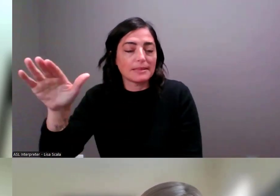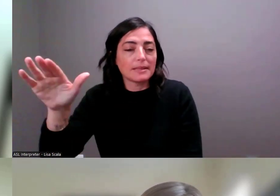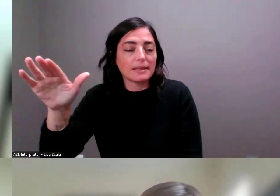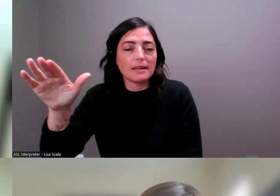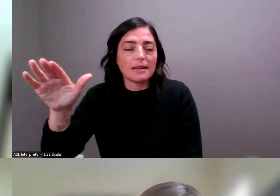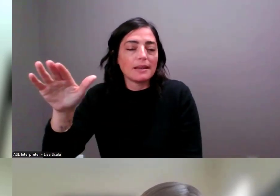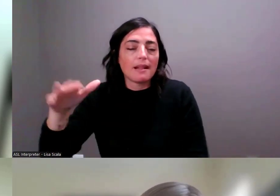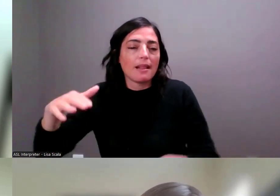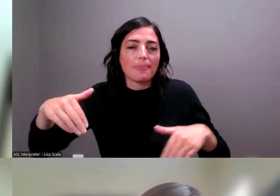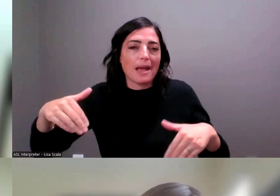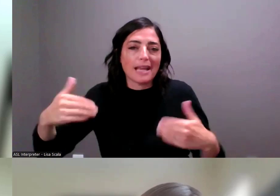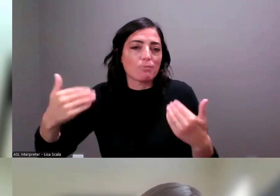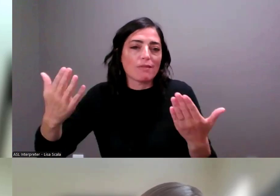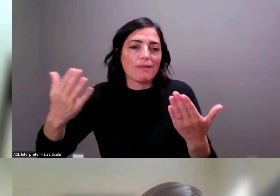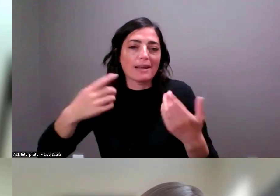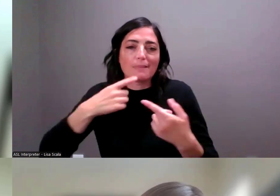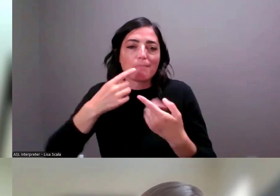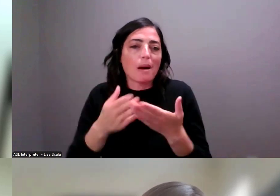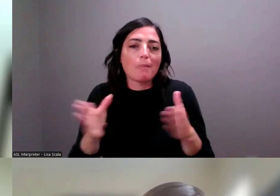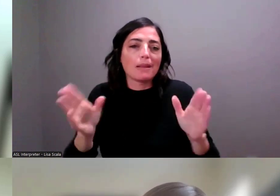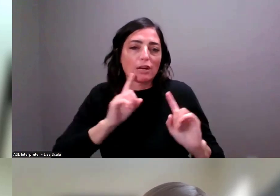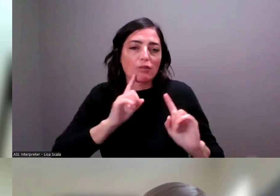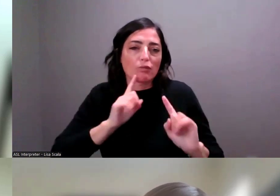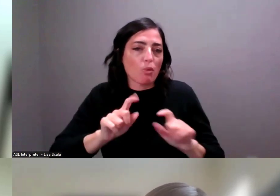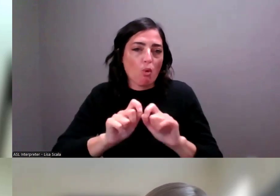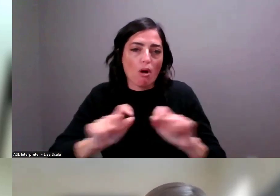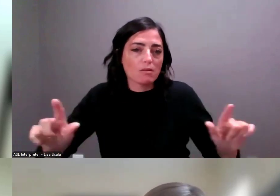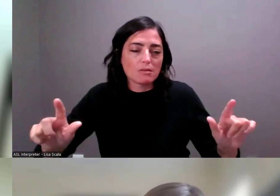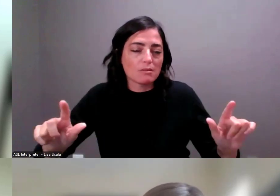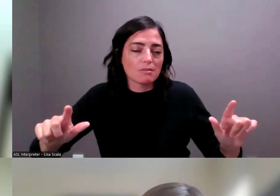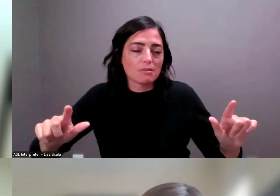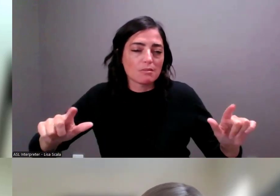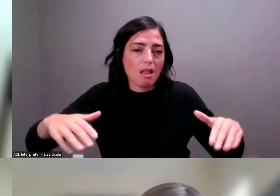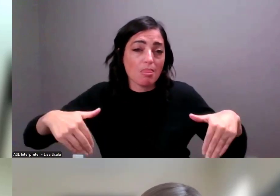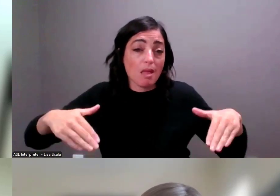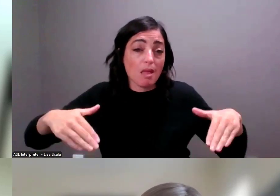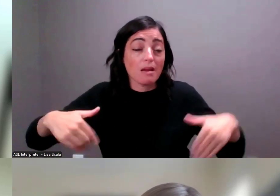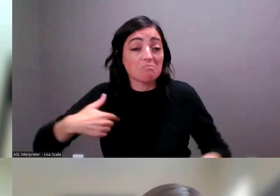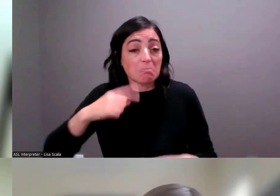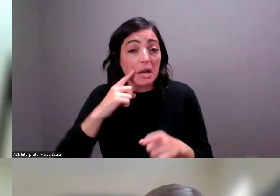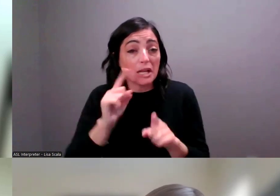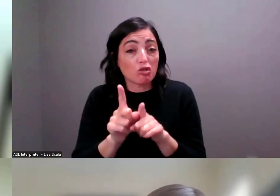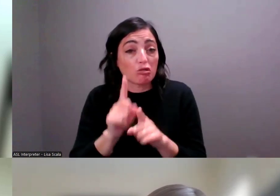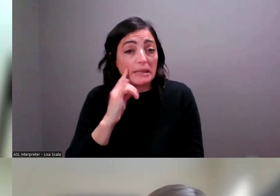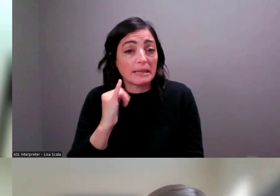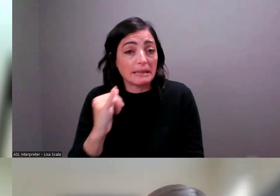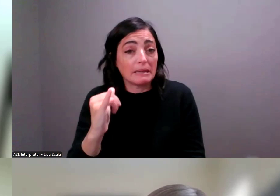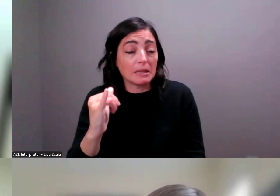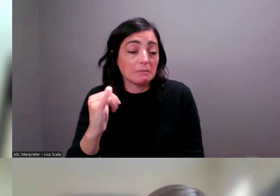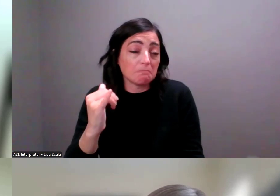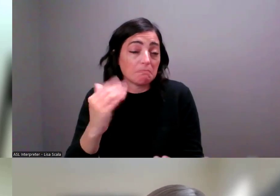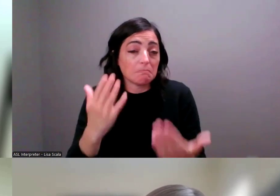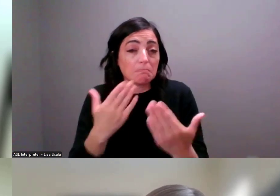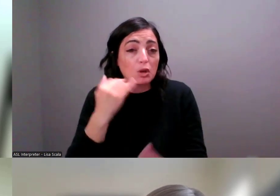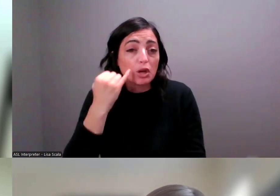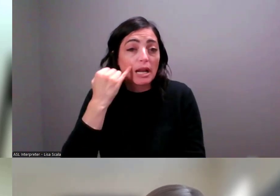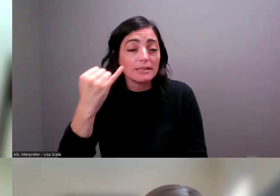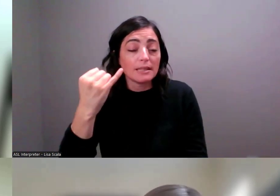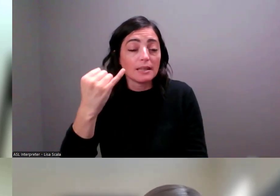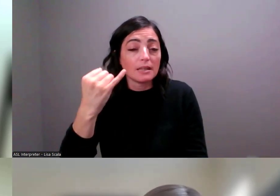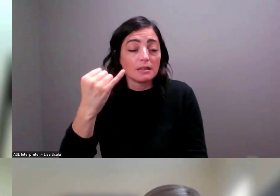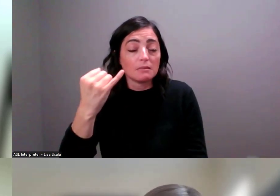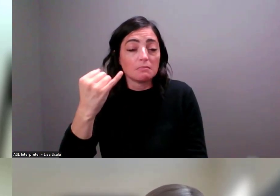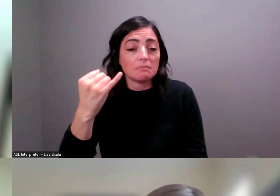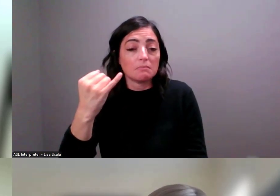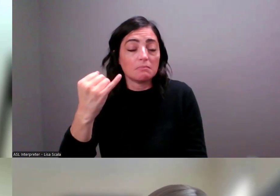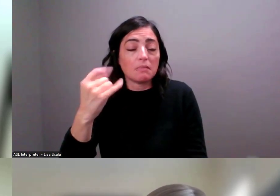it in a sort of public facing report, which I totally agree with Brianna,